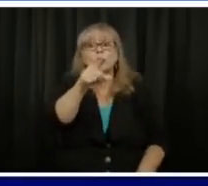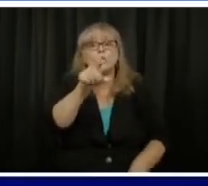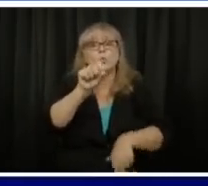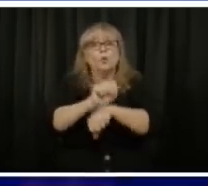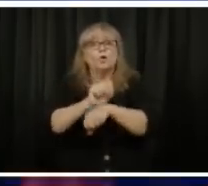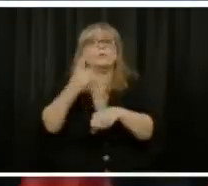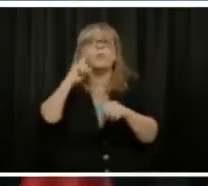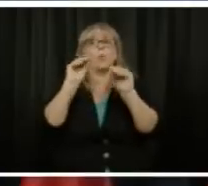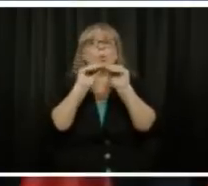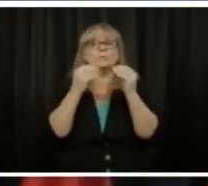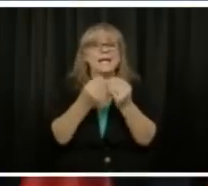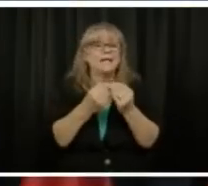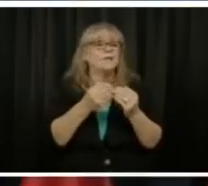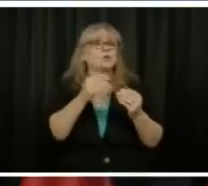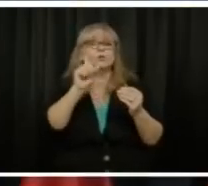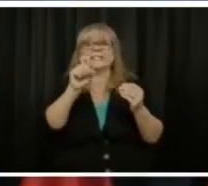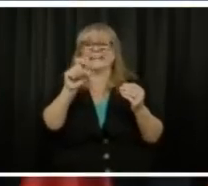relief funds at